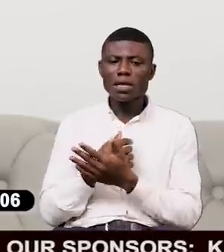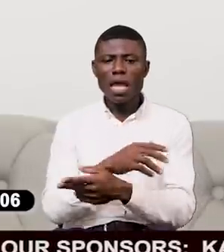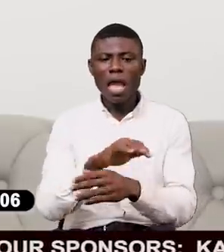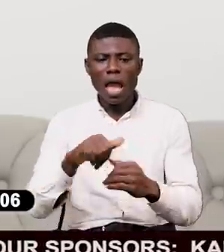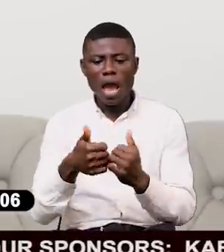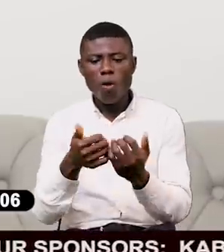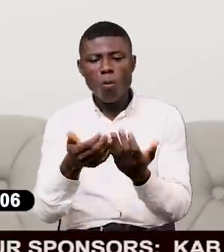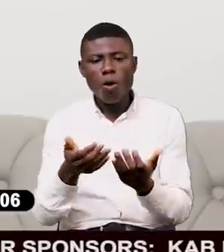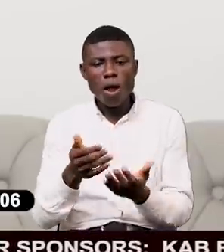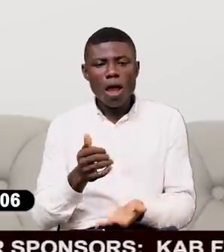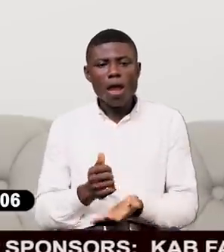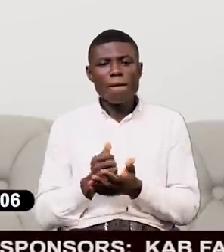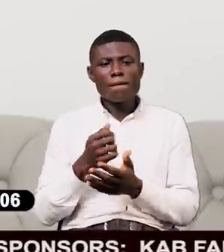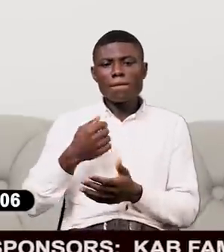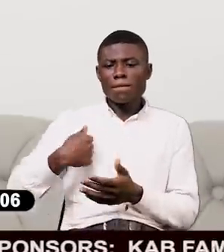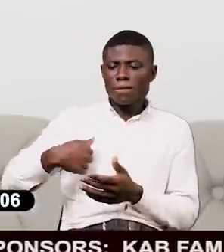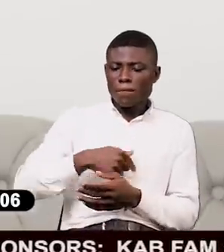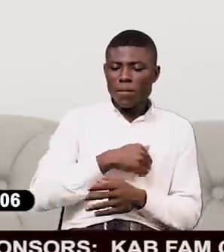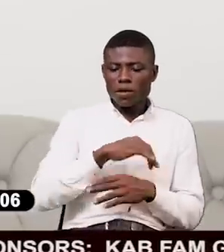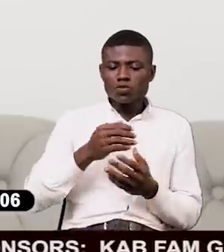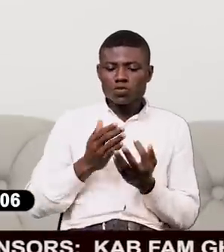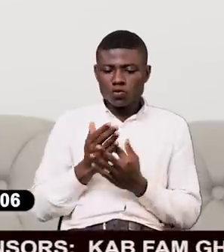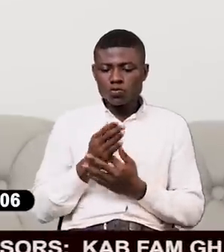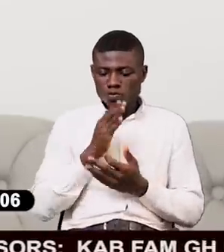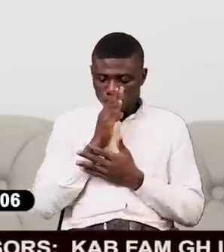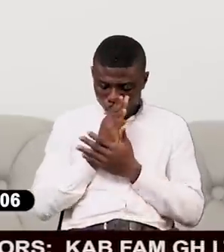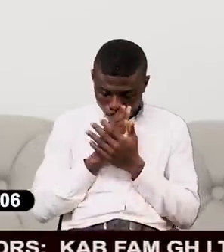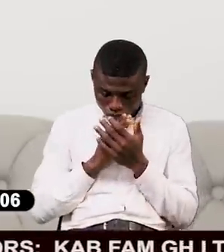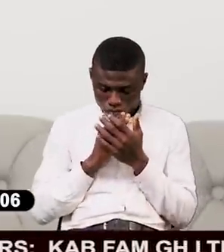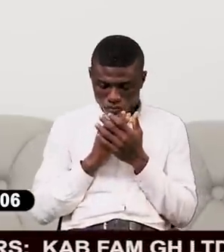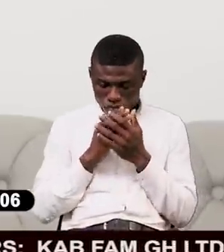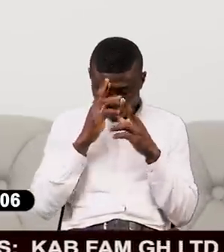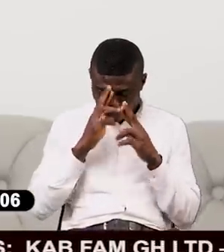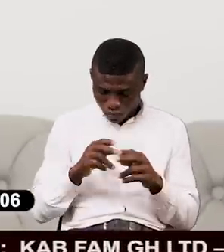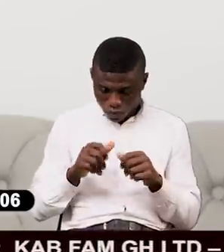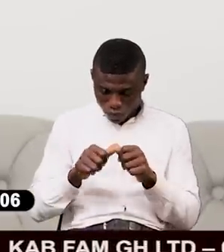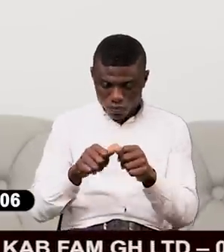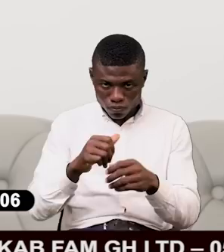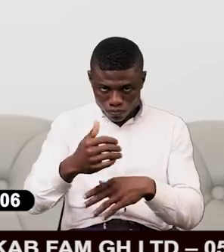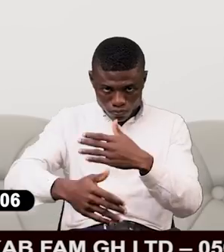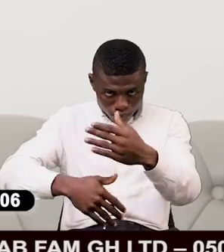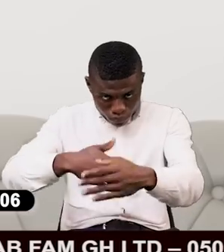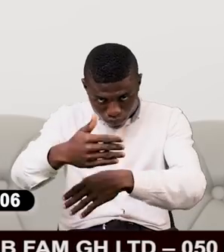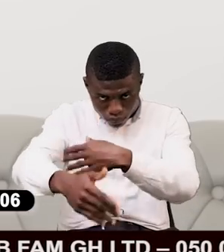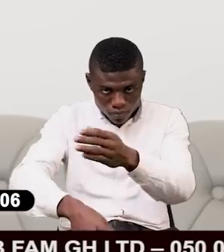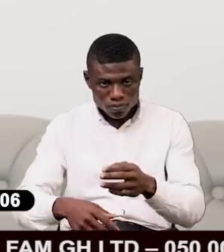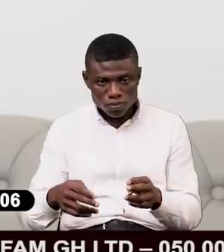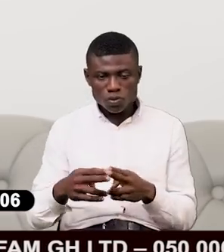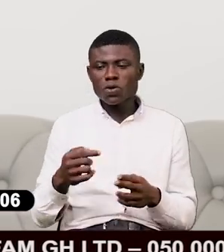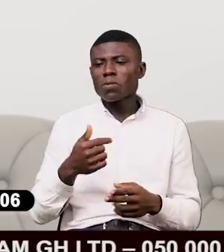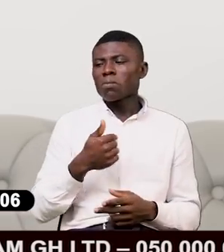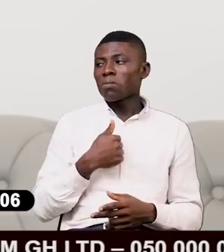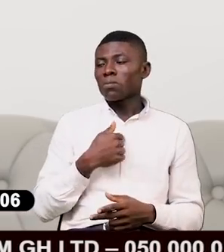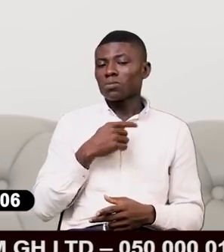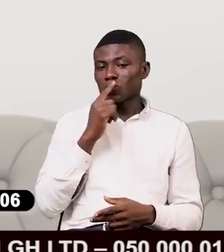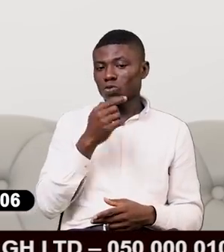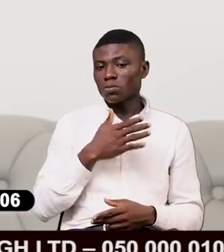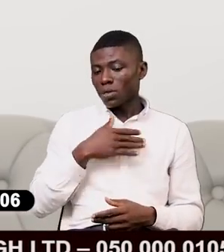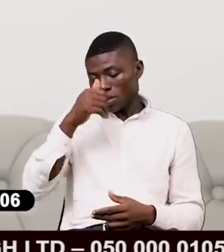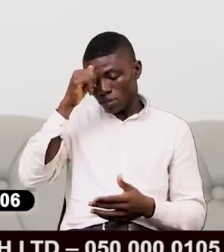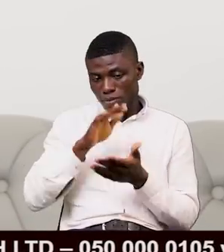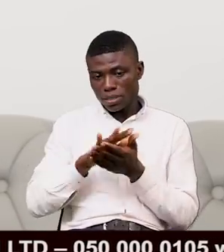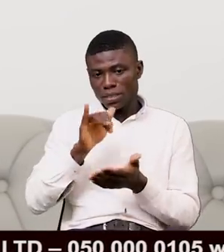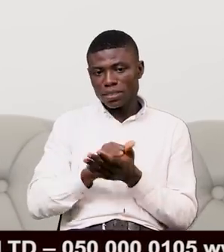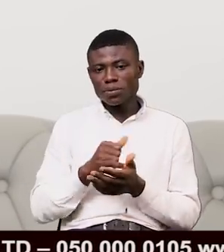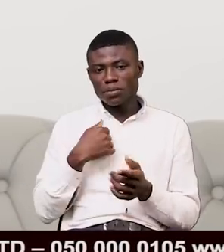de yakobia wo mfa ye nko na emum ya hobrase ne de o ma ne nka hwa emfa emaye nti mi kunu de me ka se